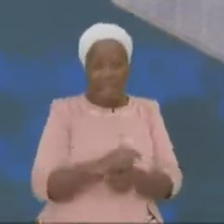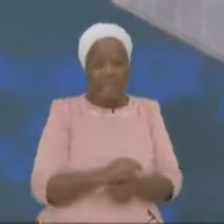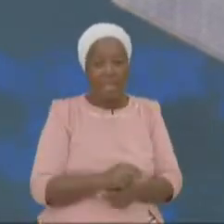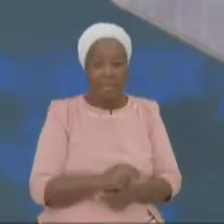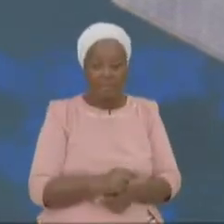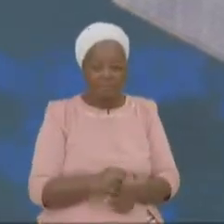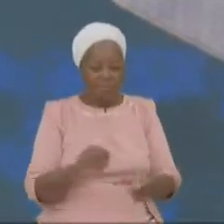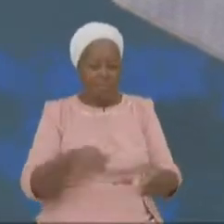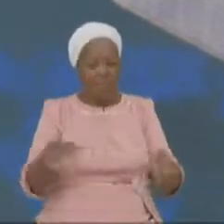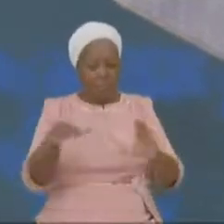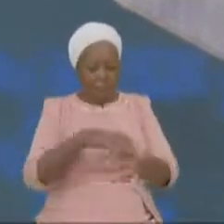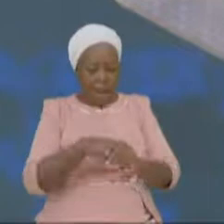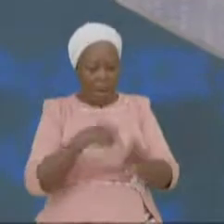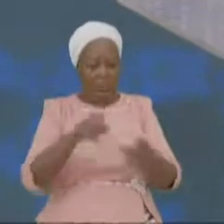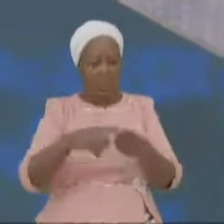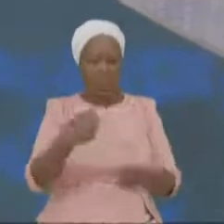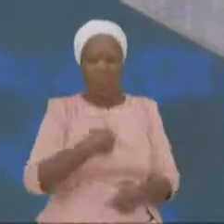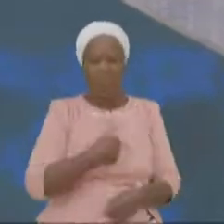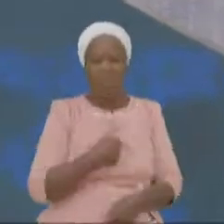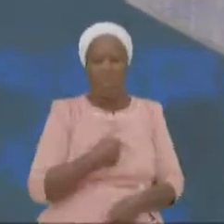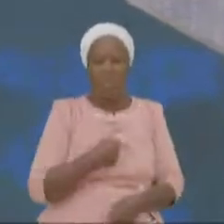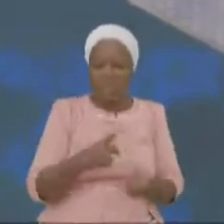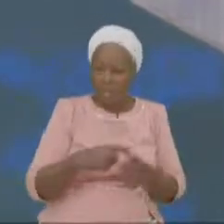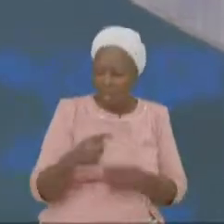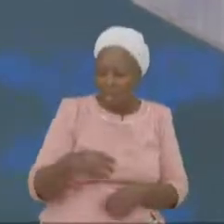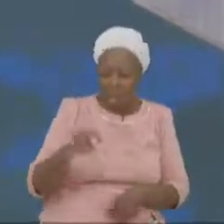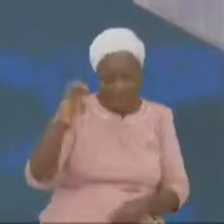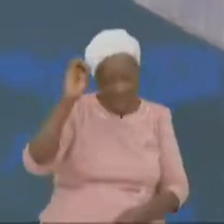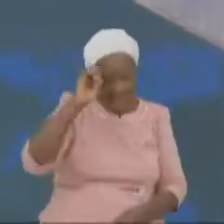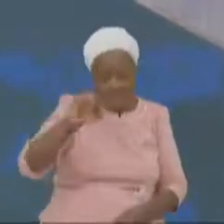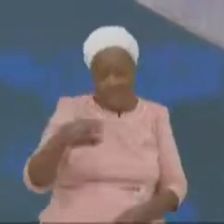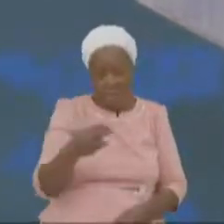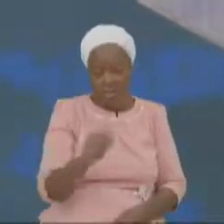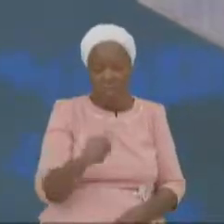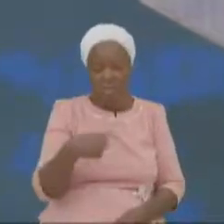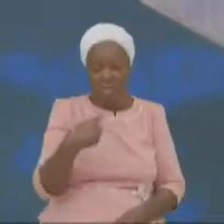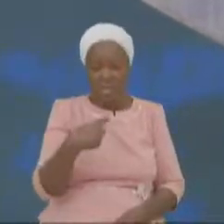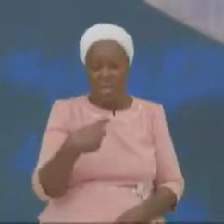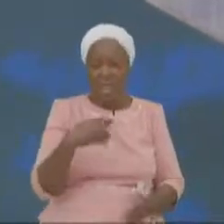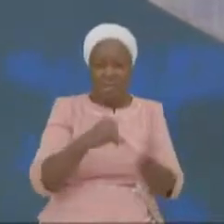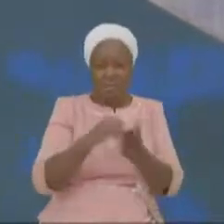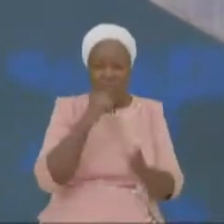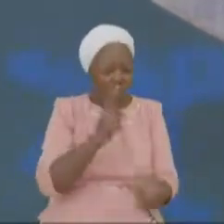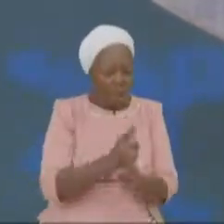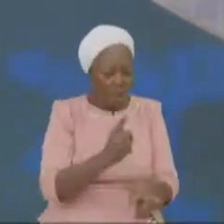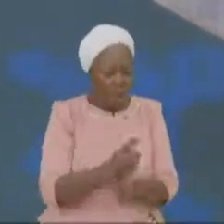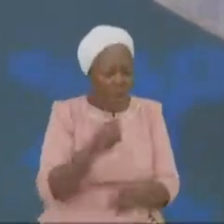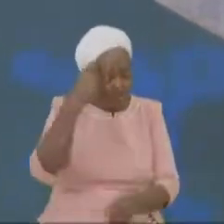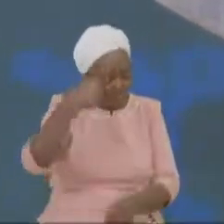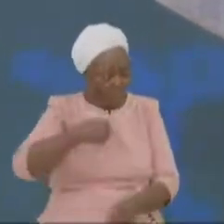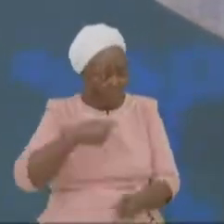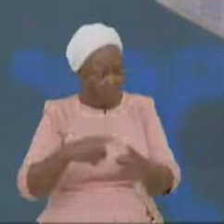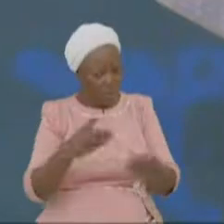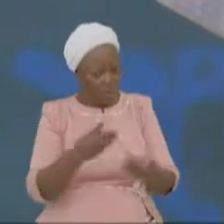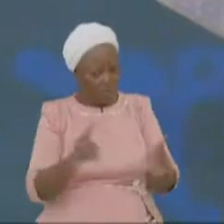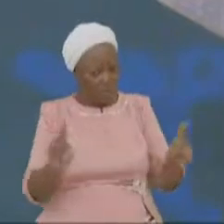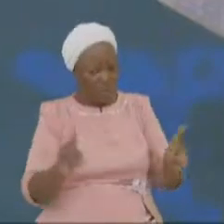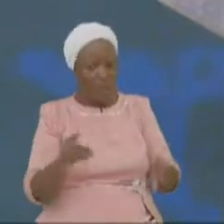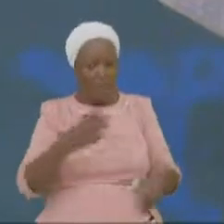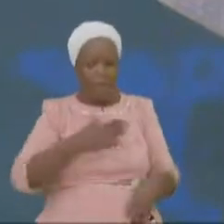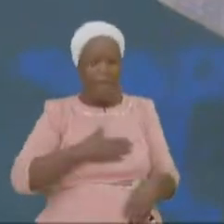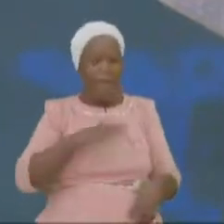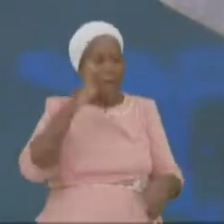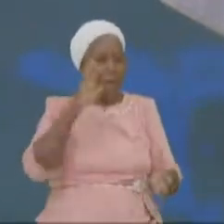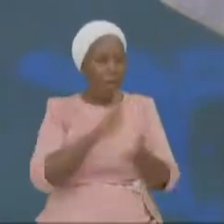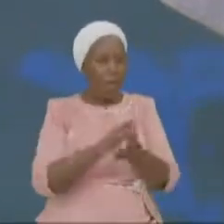me. He said, it wasn't right for me to divorce my wife and